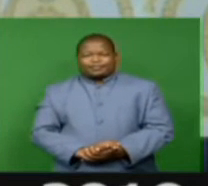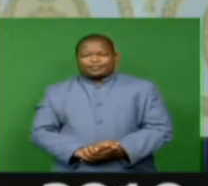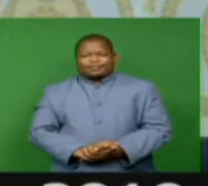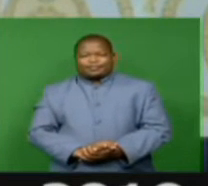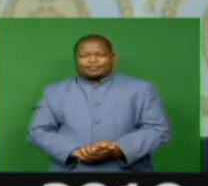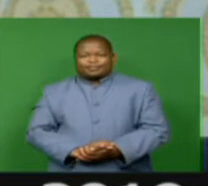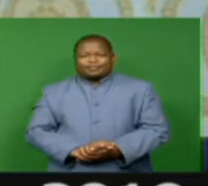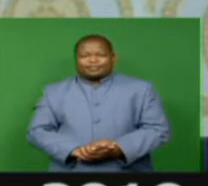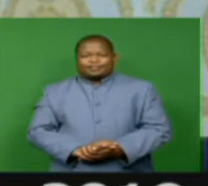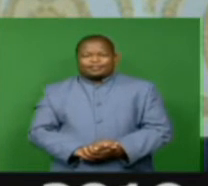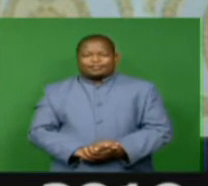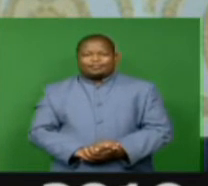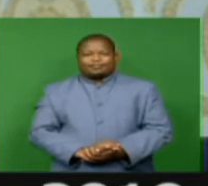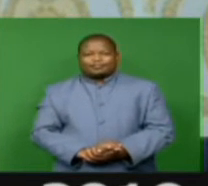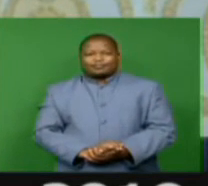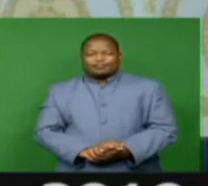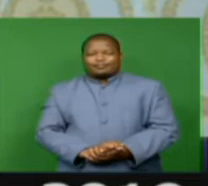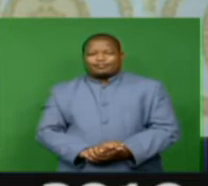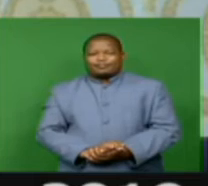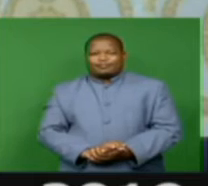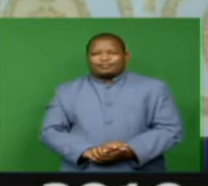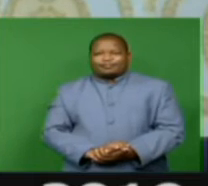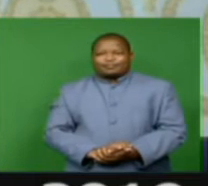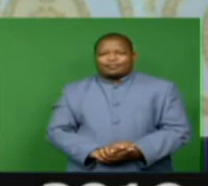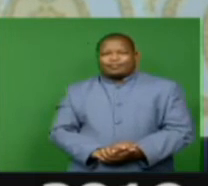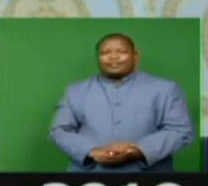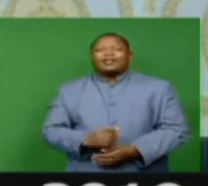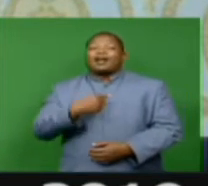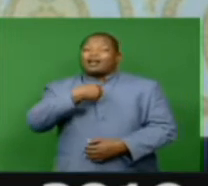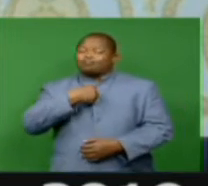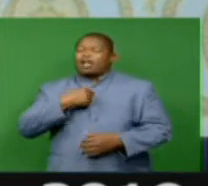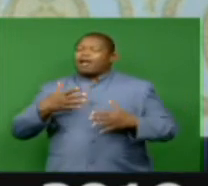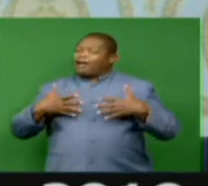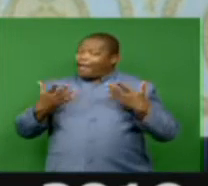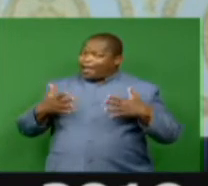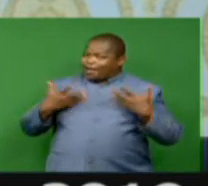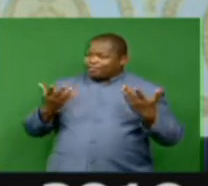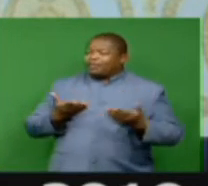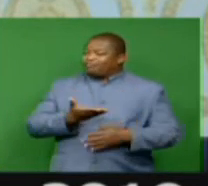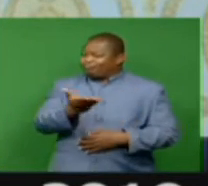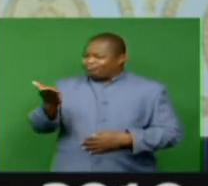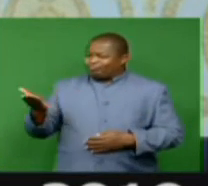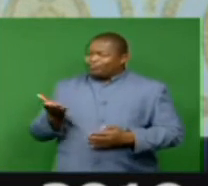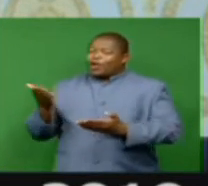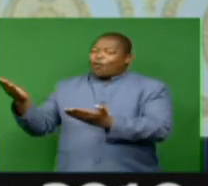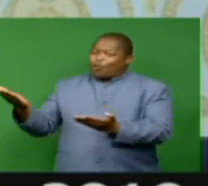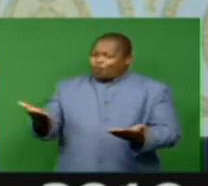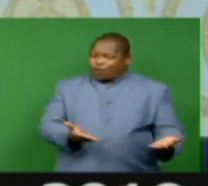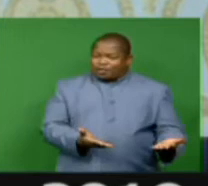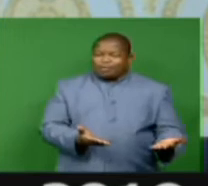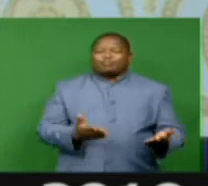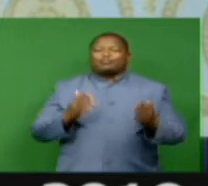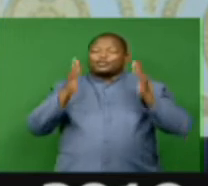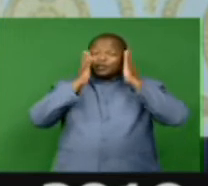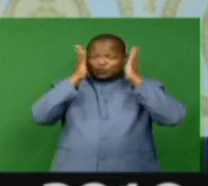It is an immense pleasure to welcome you all to this historic occasion of the launch